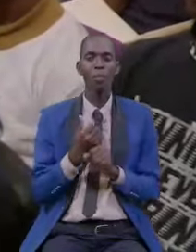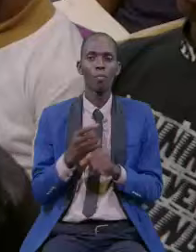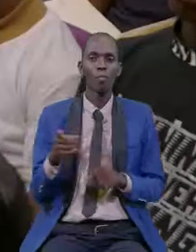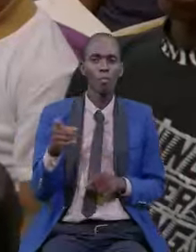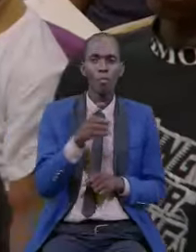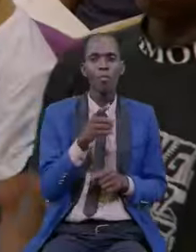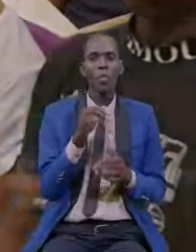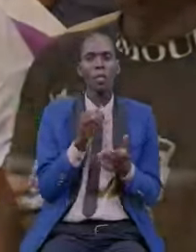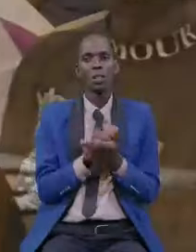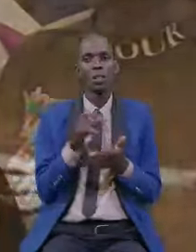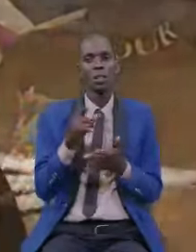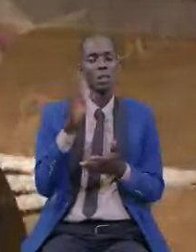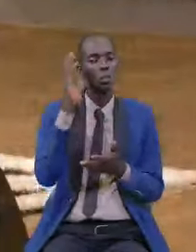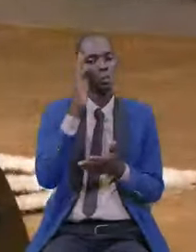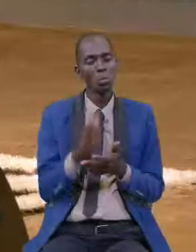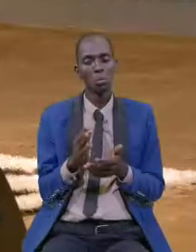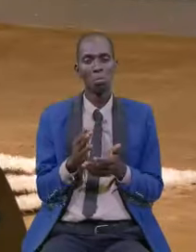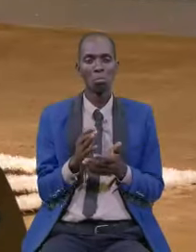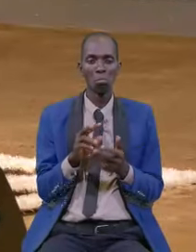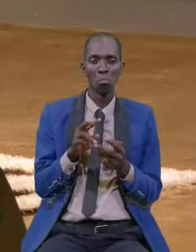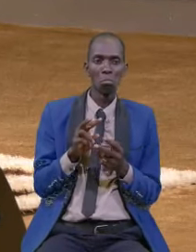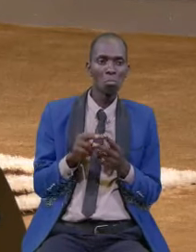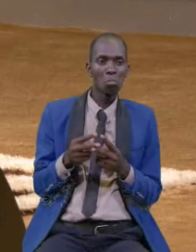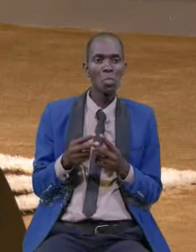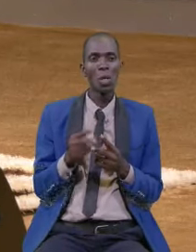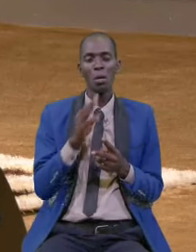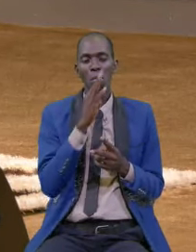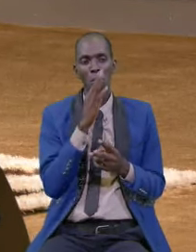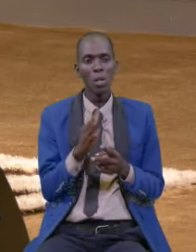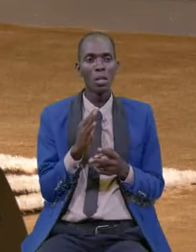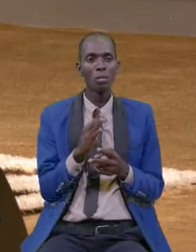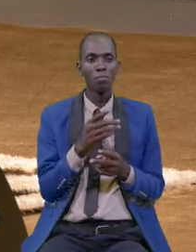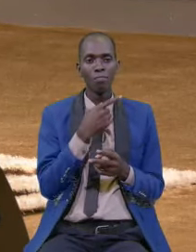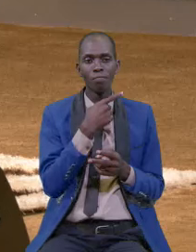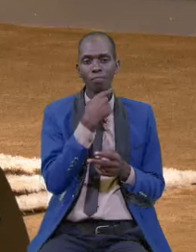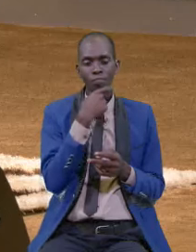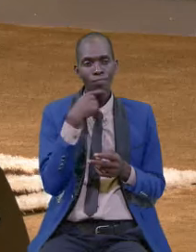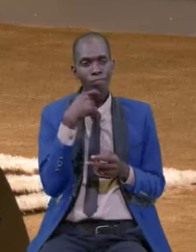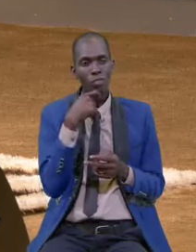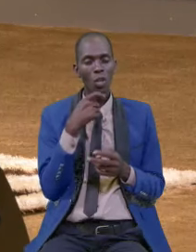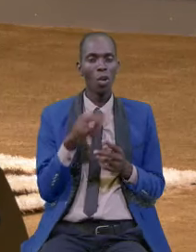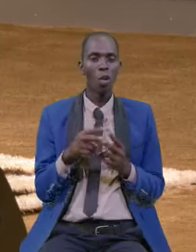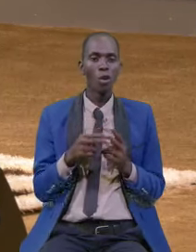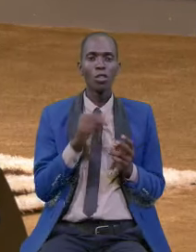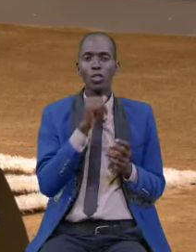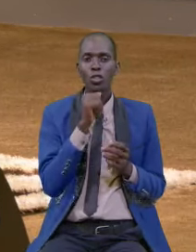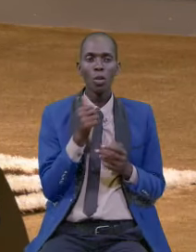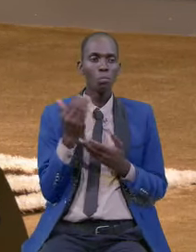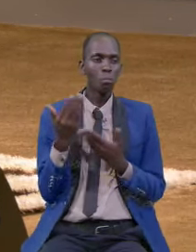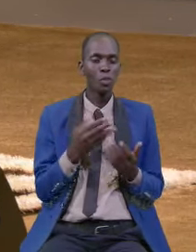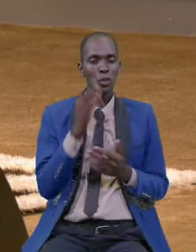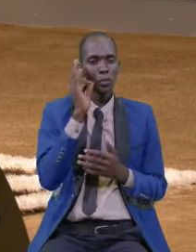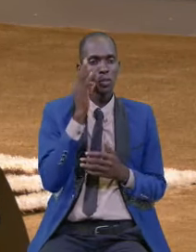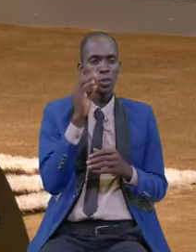neither be barren spiritually nor unfruitful spiritually in the